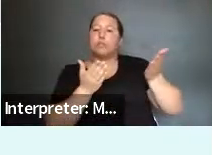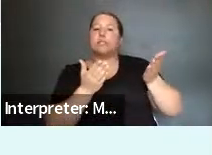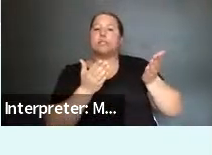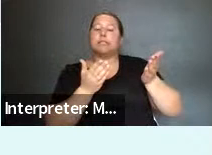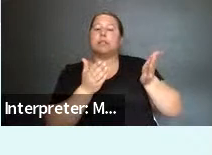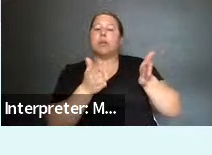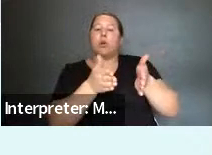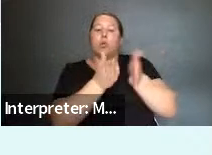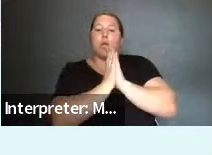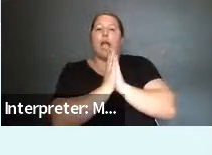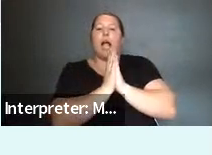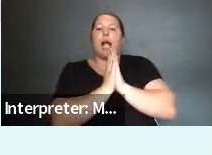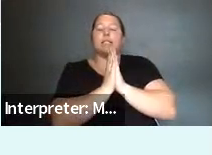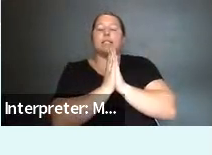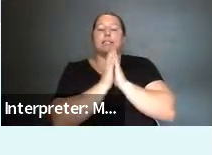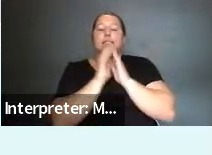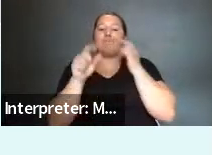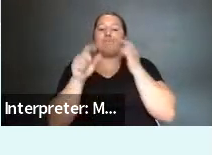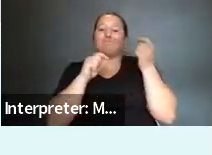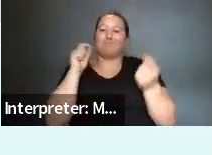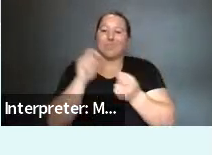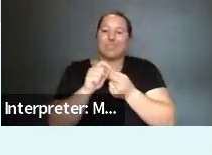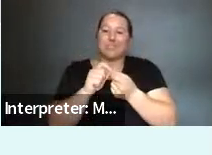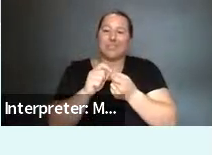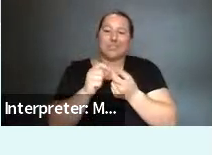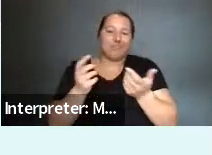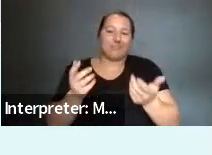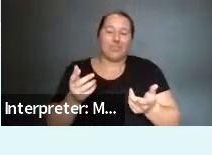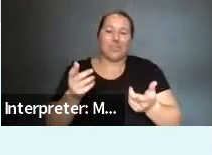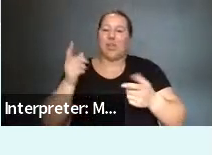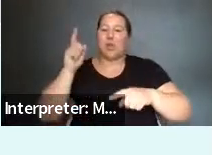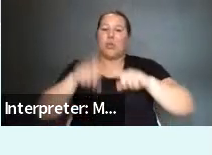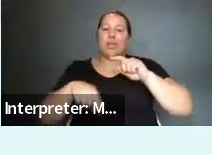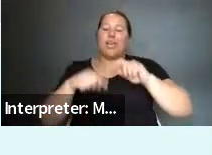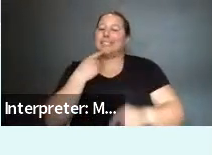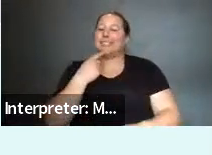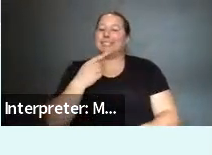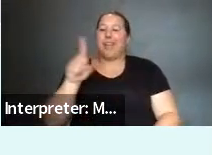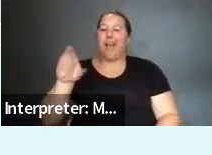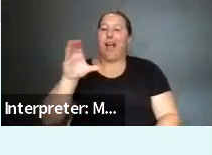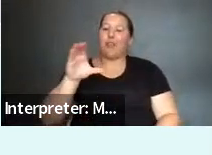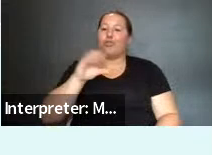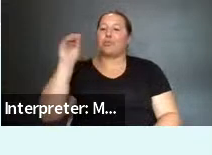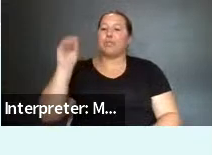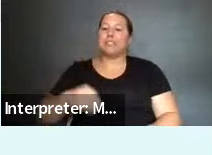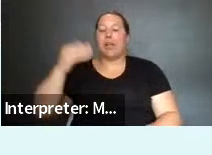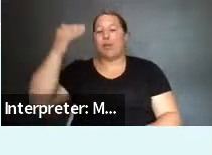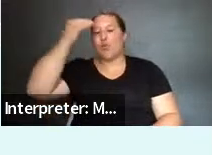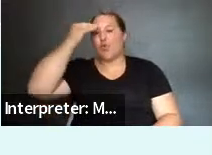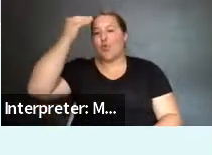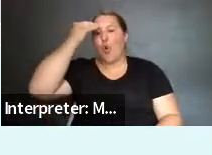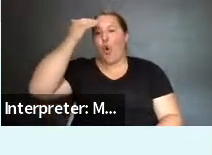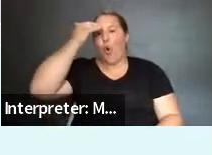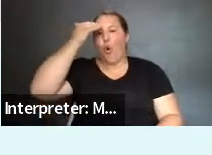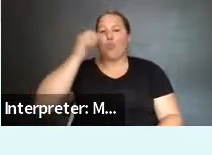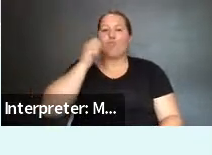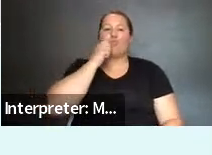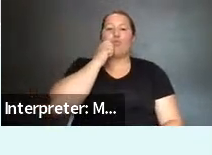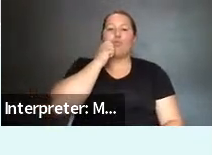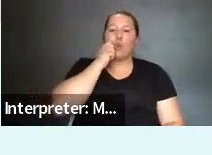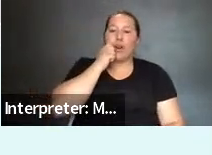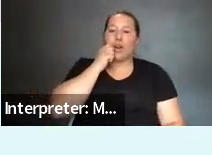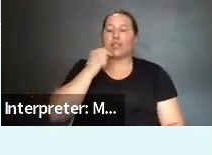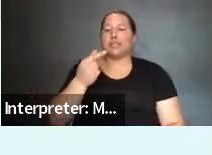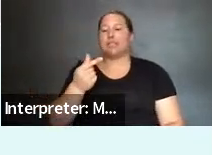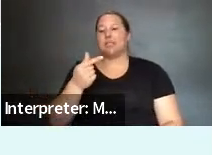we can't say 100% that these are the correct races, age groups, or gender of our clients. But it's important to